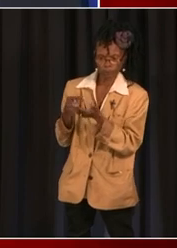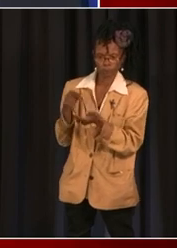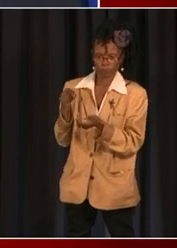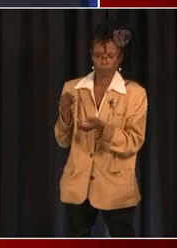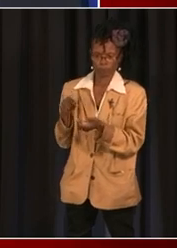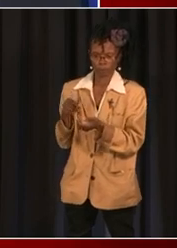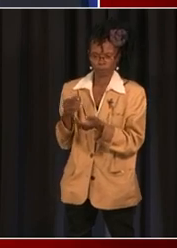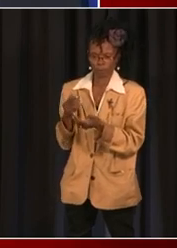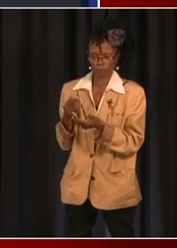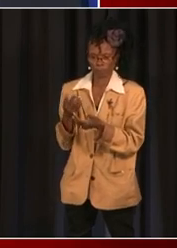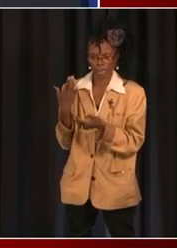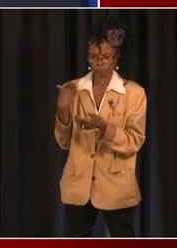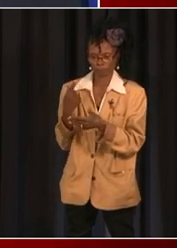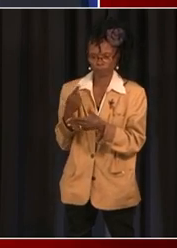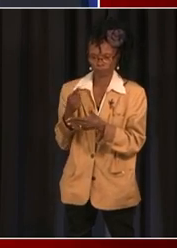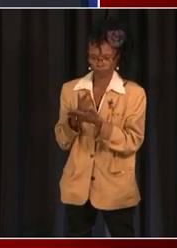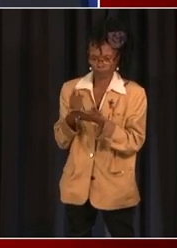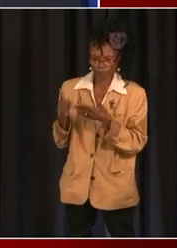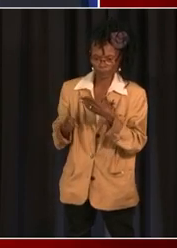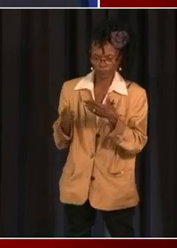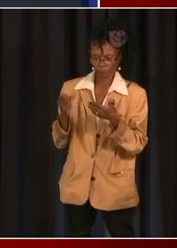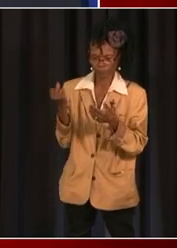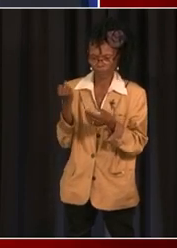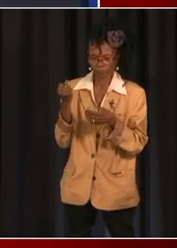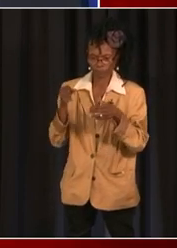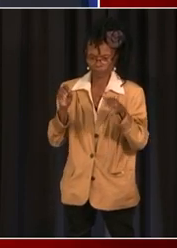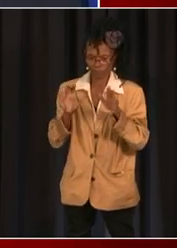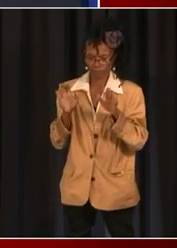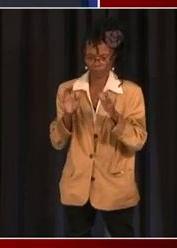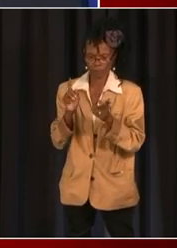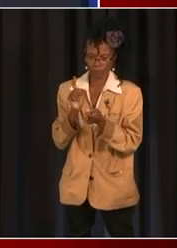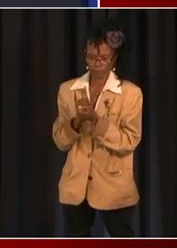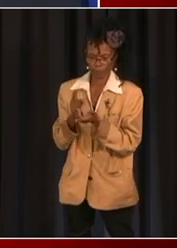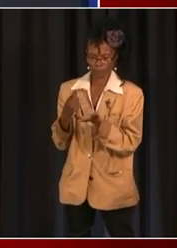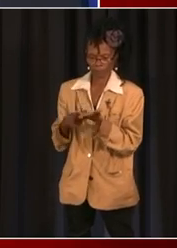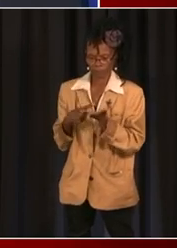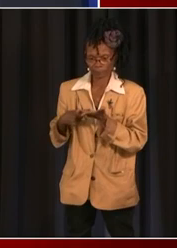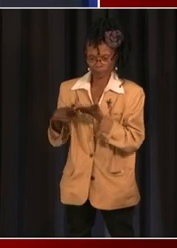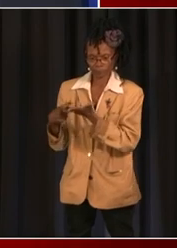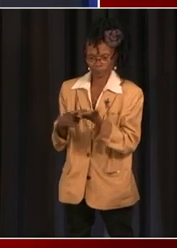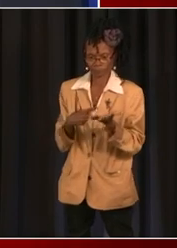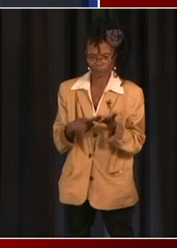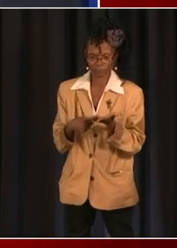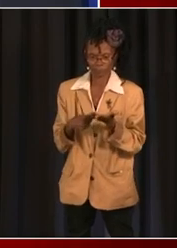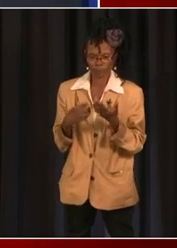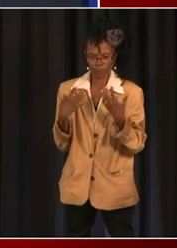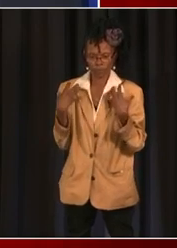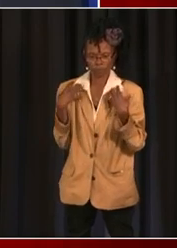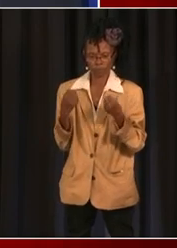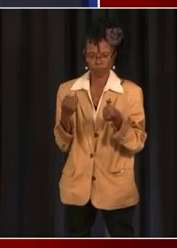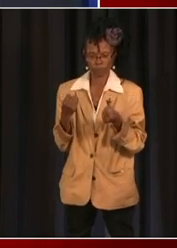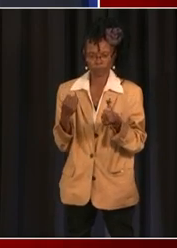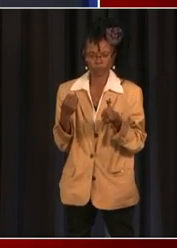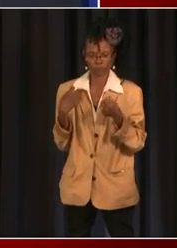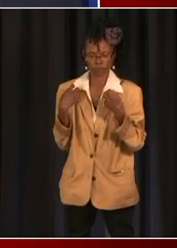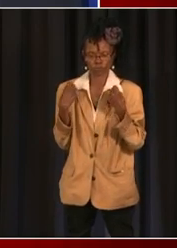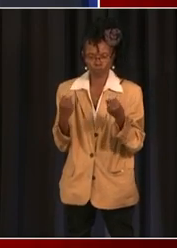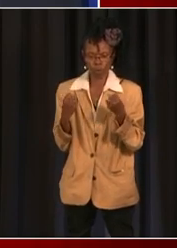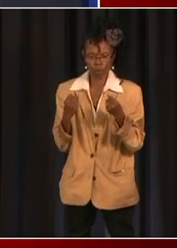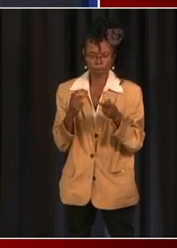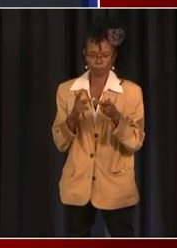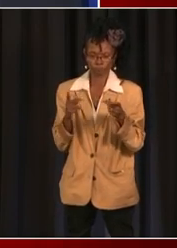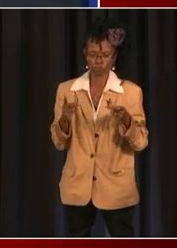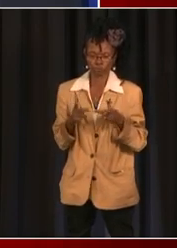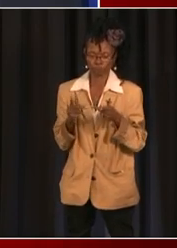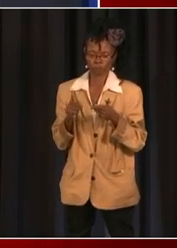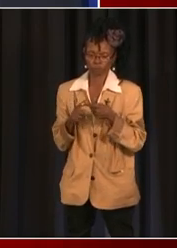Saturday and Sunday to get to where we are today. And I'm confident that we are in a strong position to execute